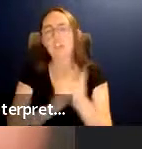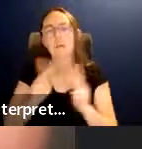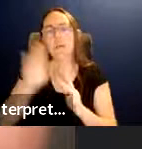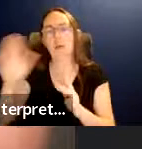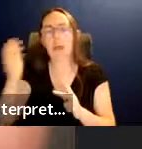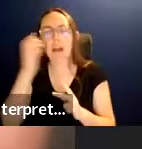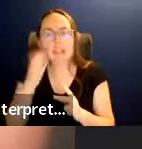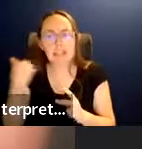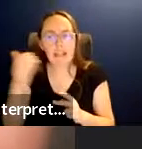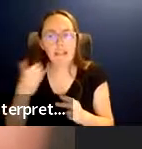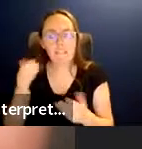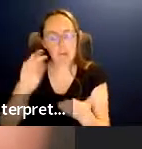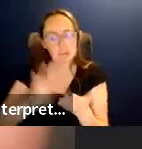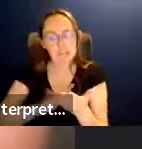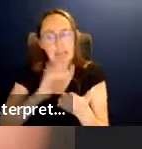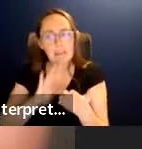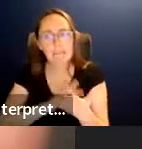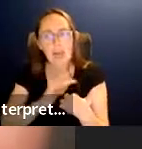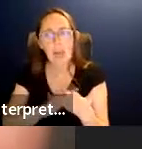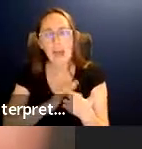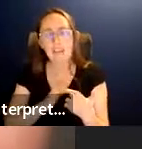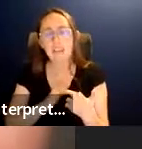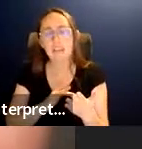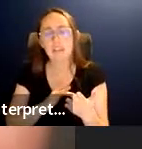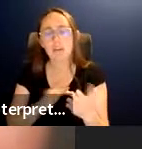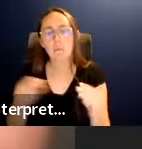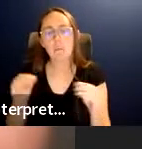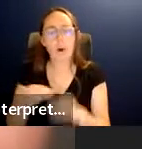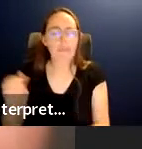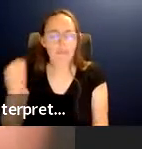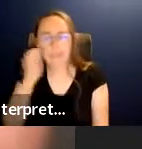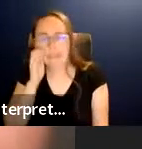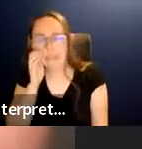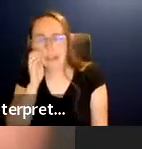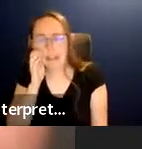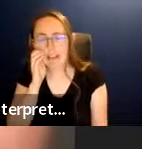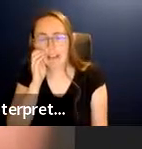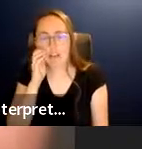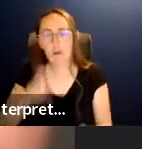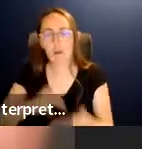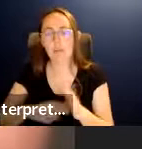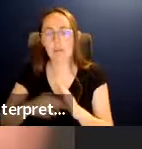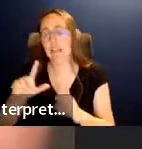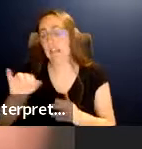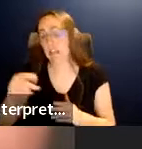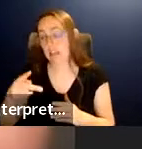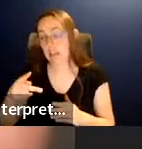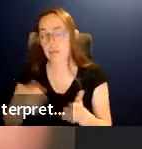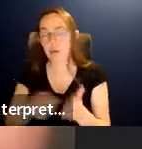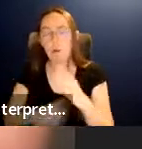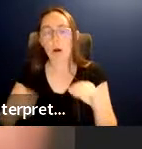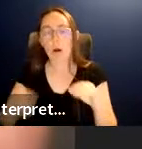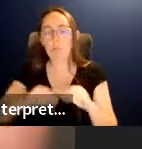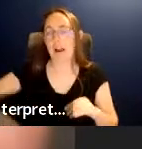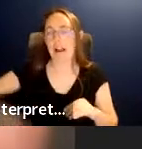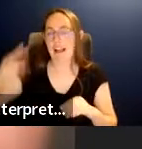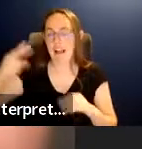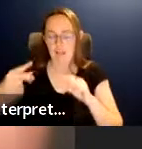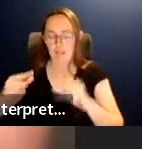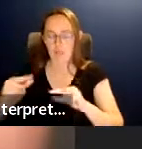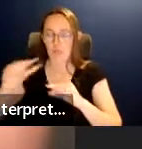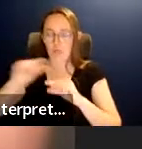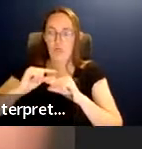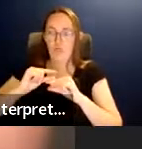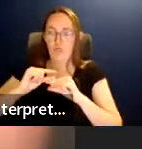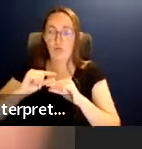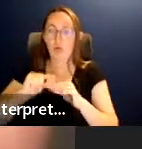or iPads are thicker and the lip might have to be higher. So you're gonna take one of those